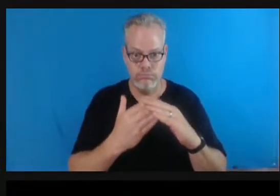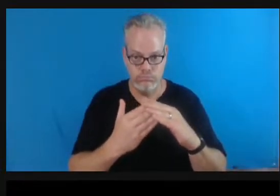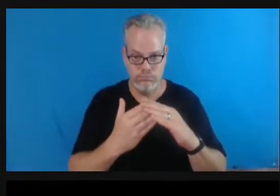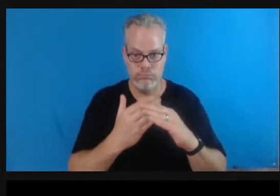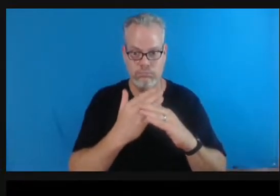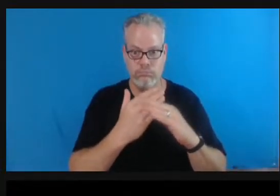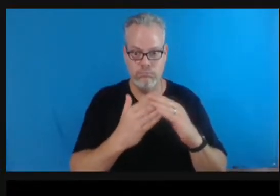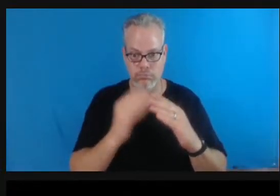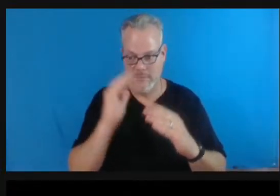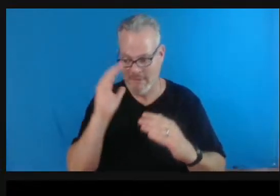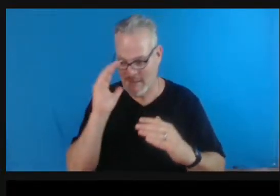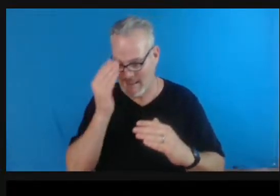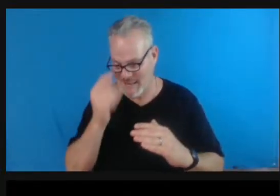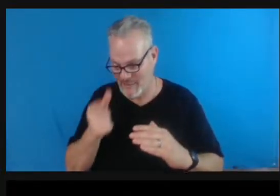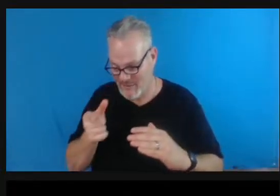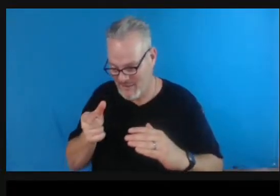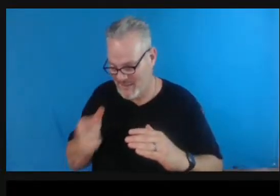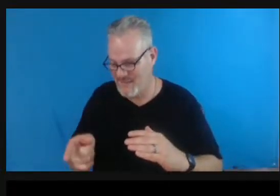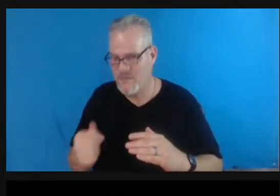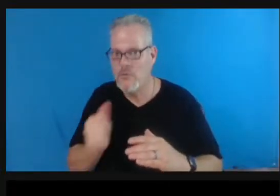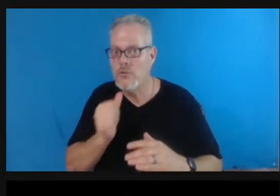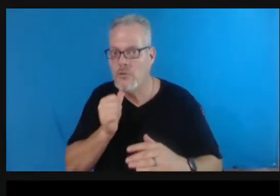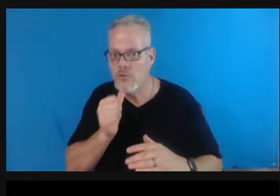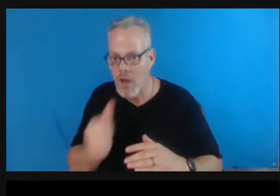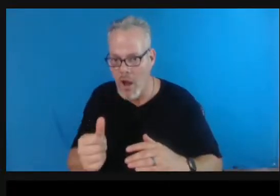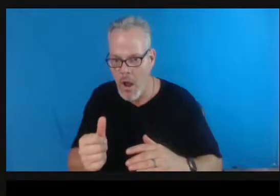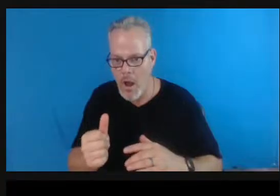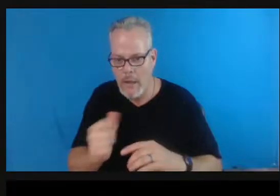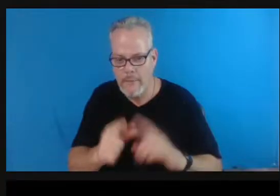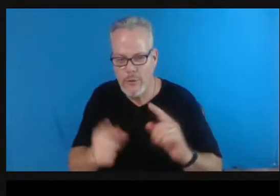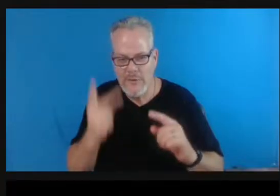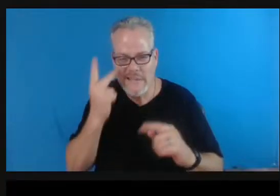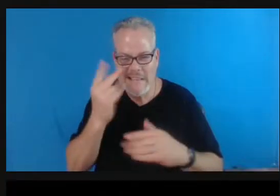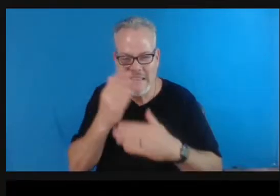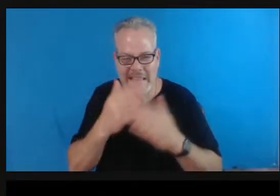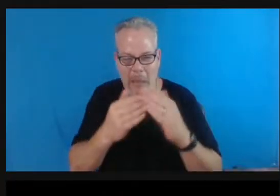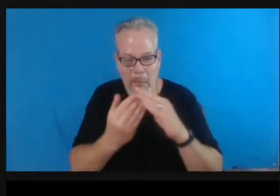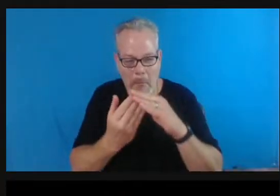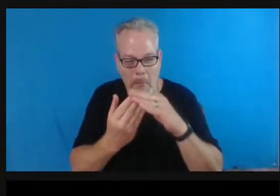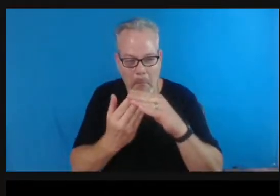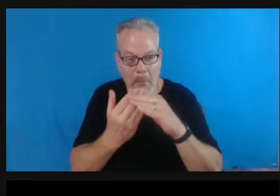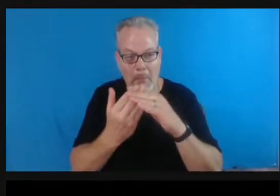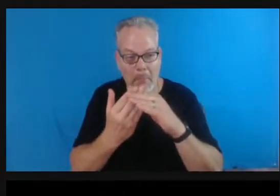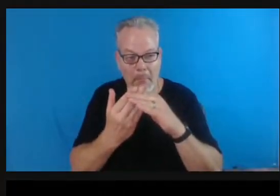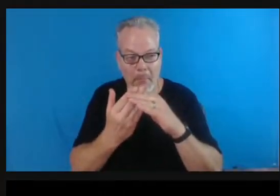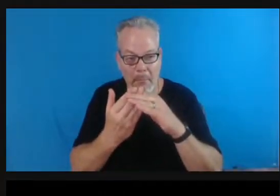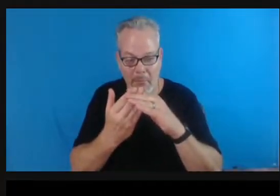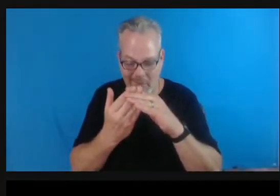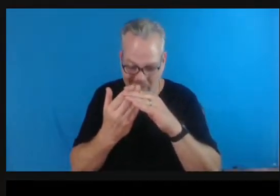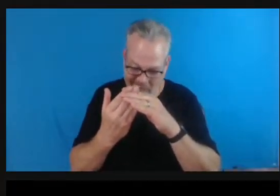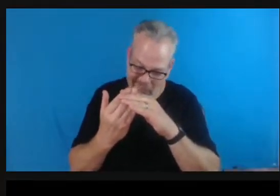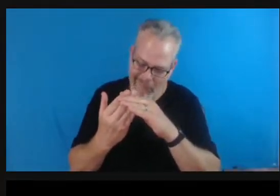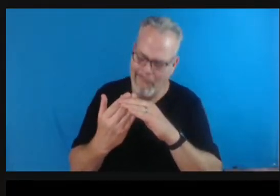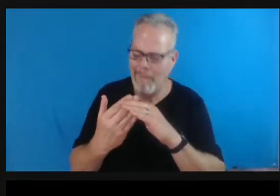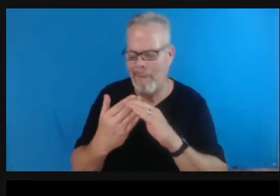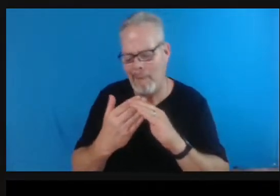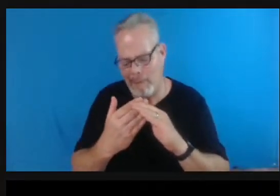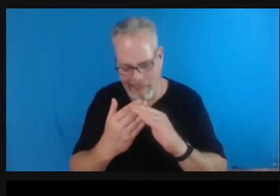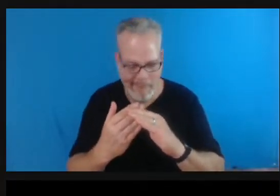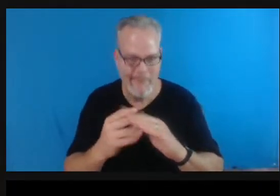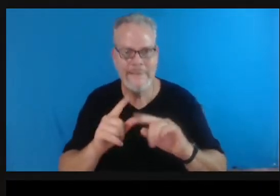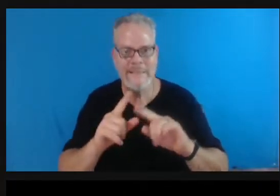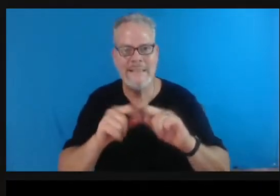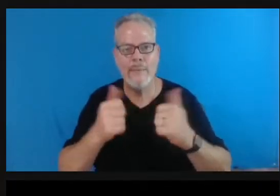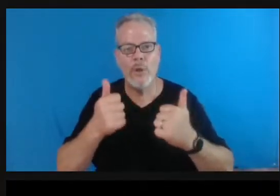side, this one is not, but there's a little piece of one right in here that is. So depending on which chunk of tephra is getting caught by this